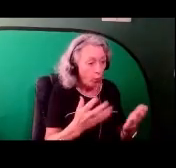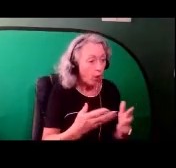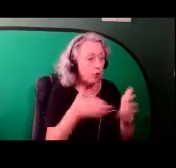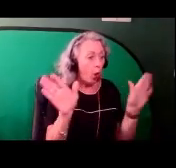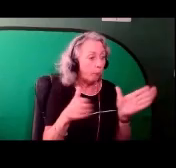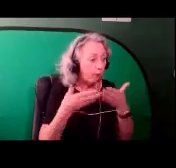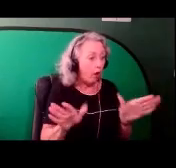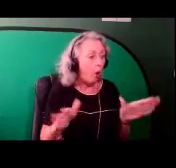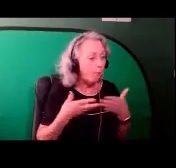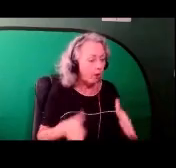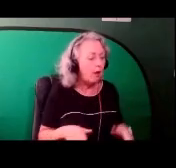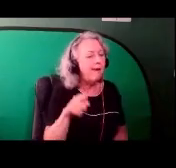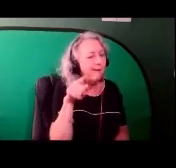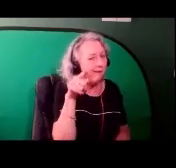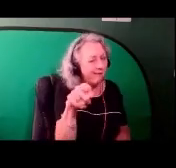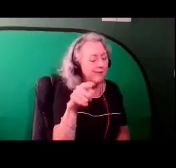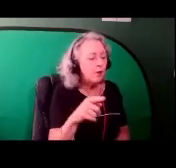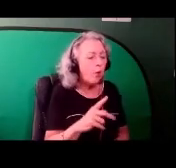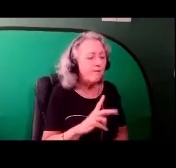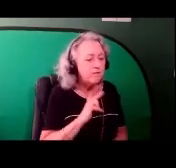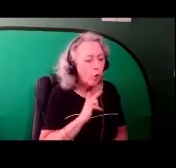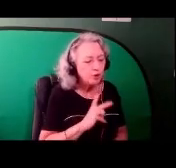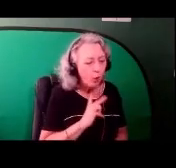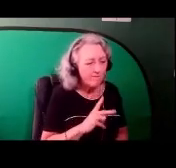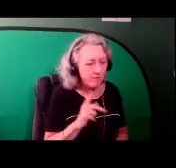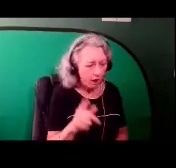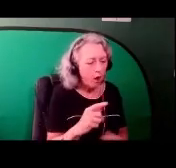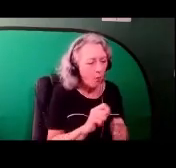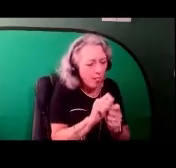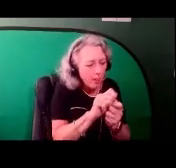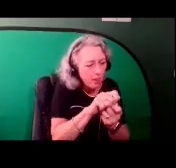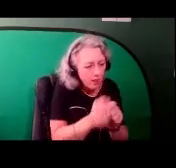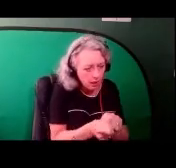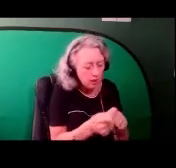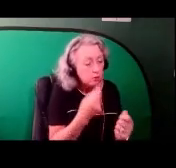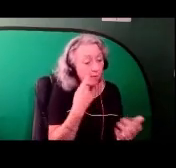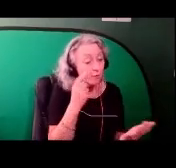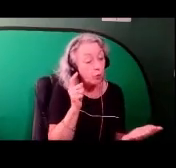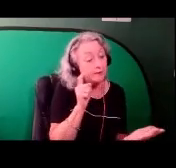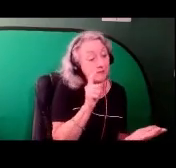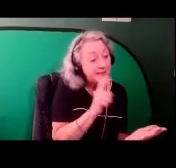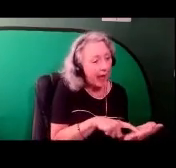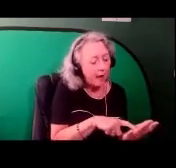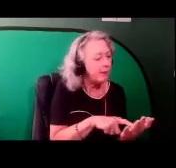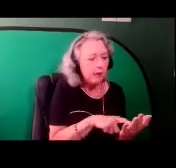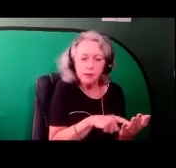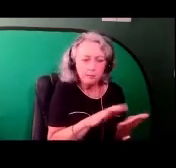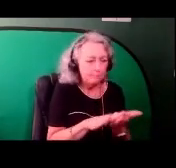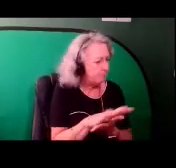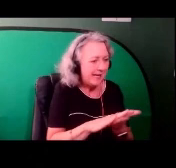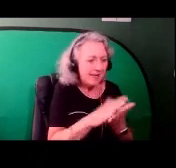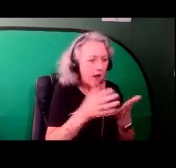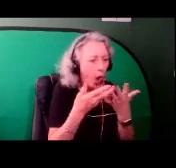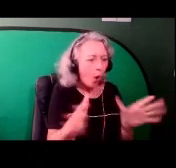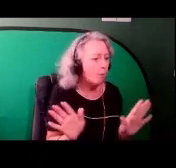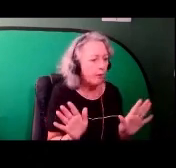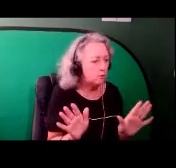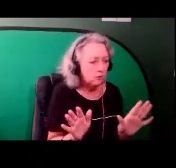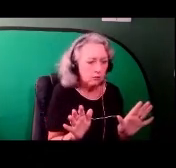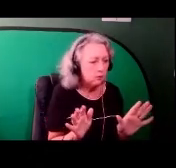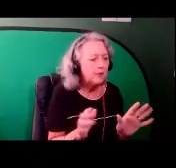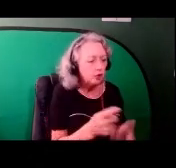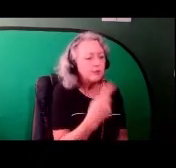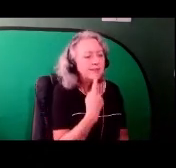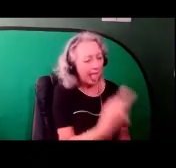the way that VoiceOver works is VoiceOver adjusts this so that when you tap on something, it doesn't actually do anything. It just